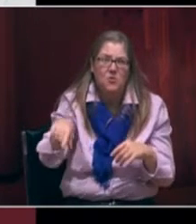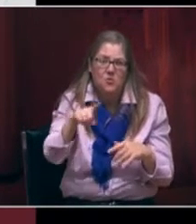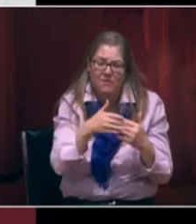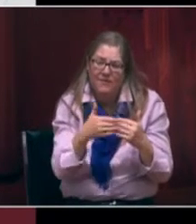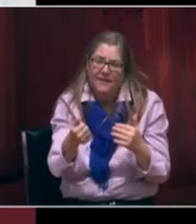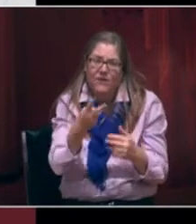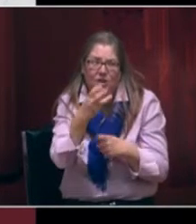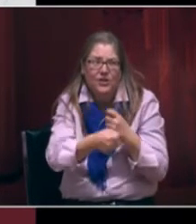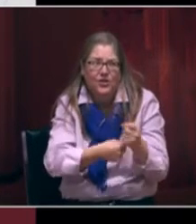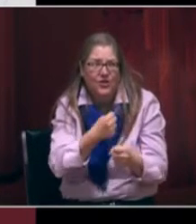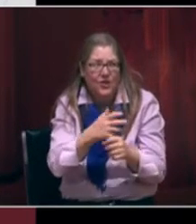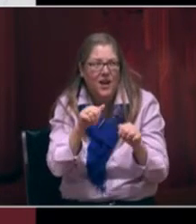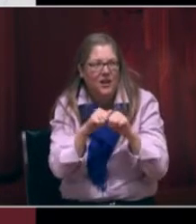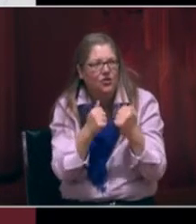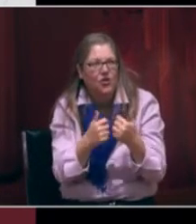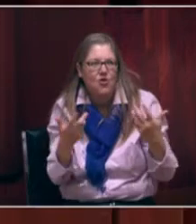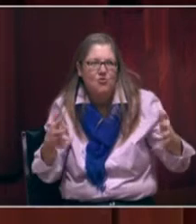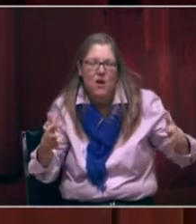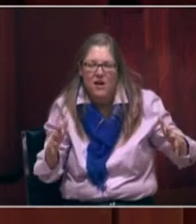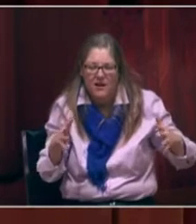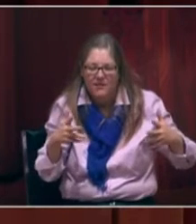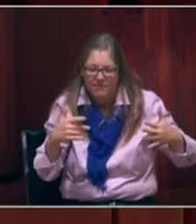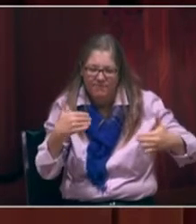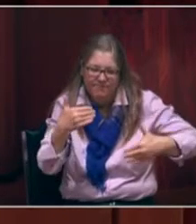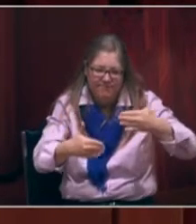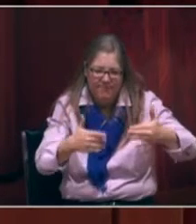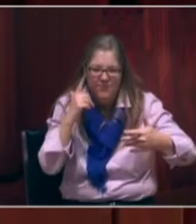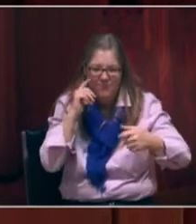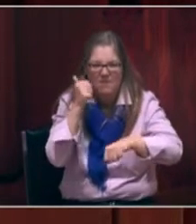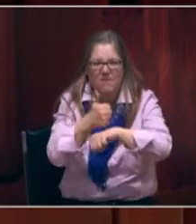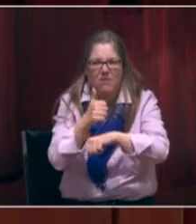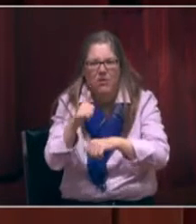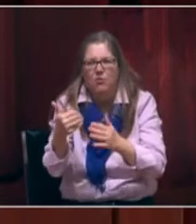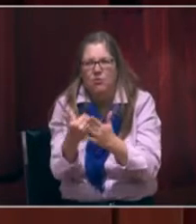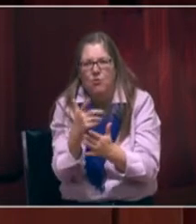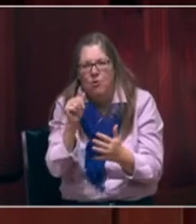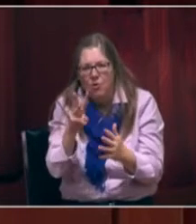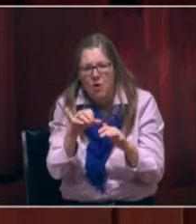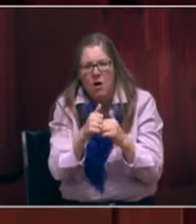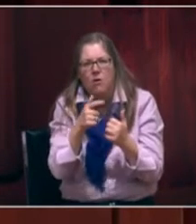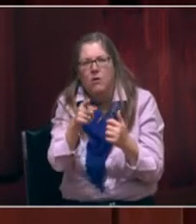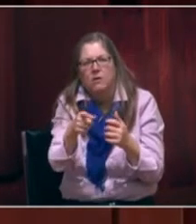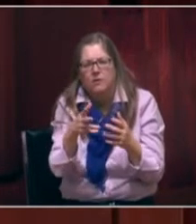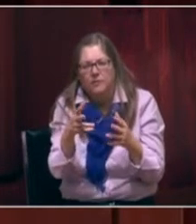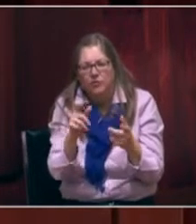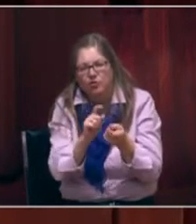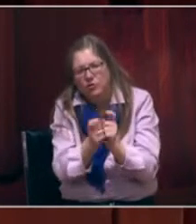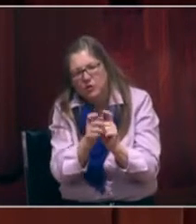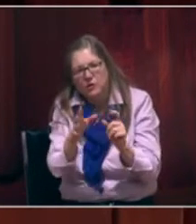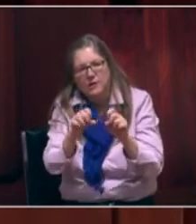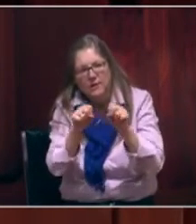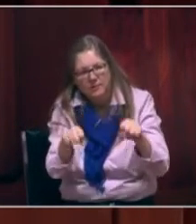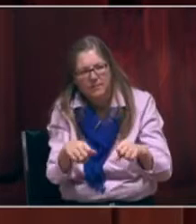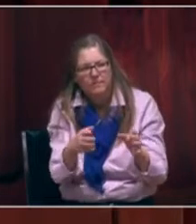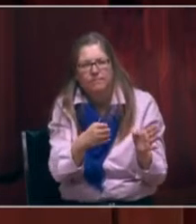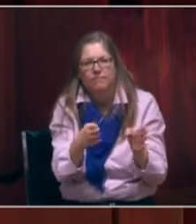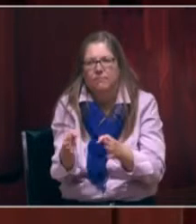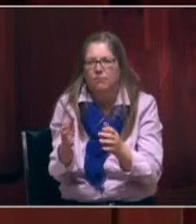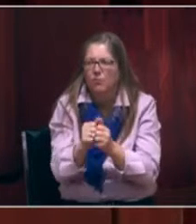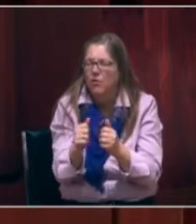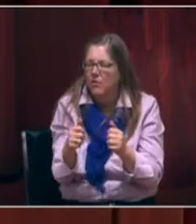years because agencies are already ramping up for implementation and realigning, I guess, the stars within the agencies